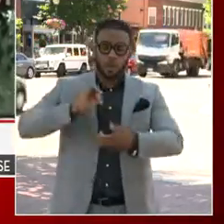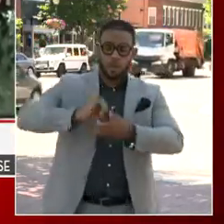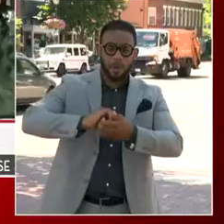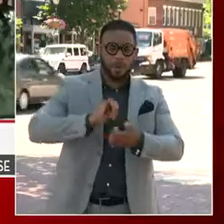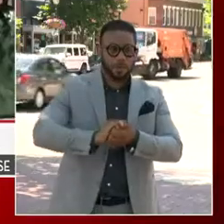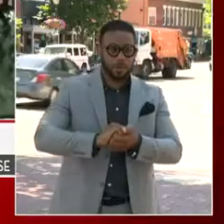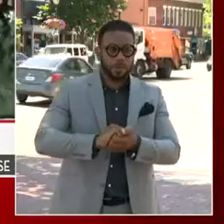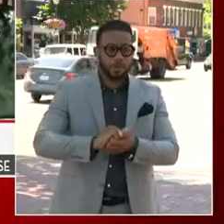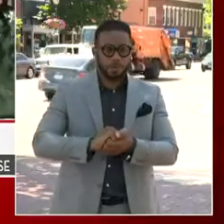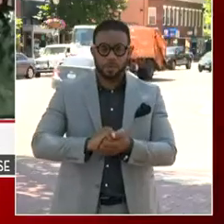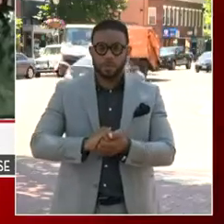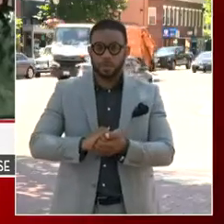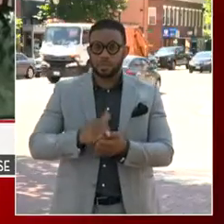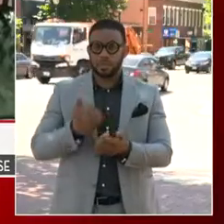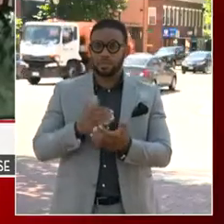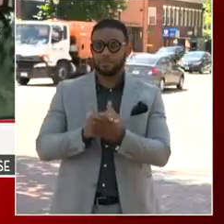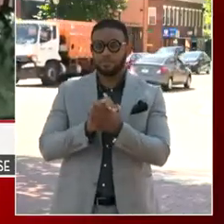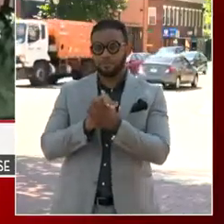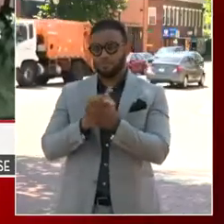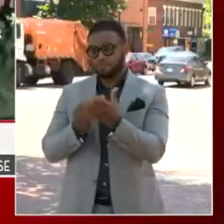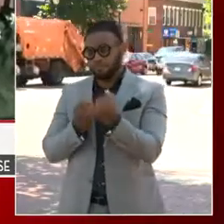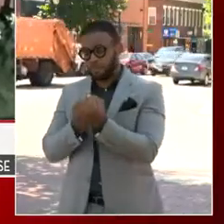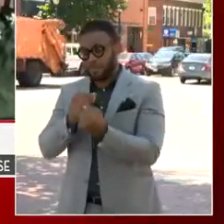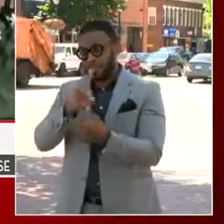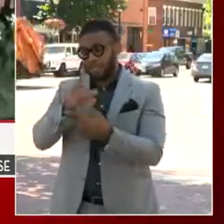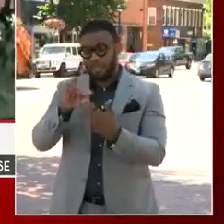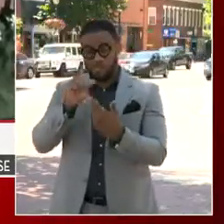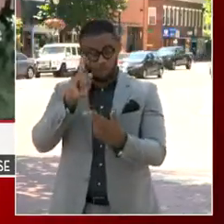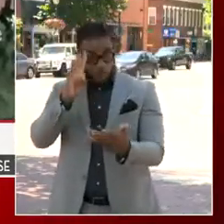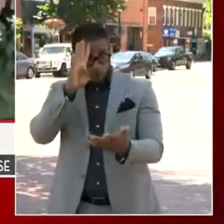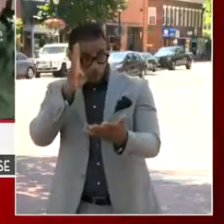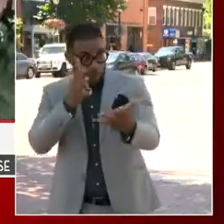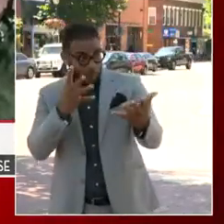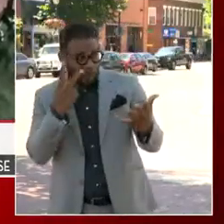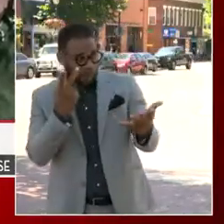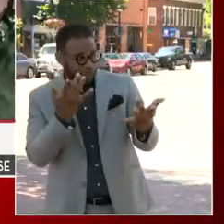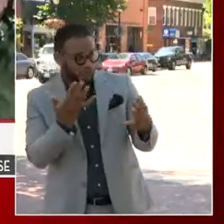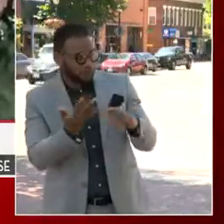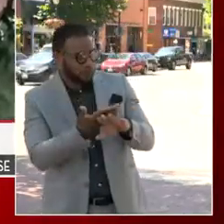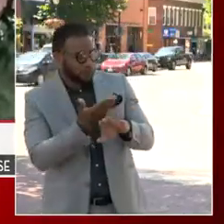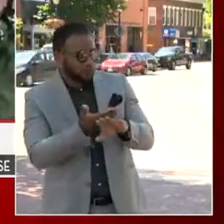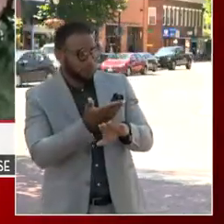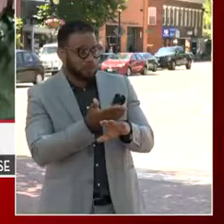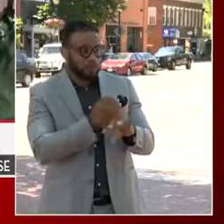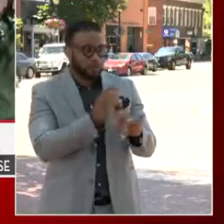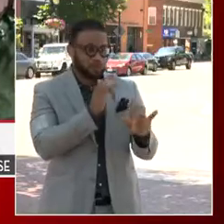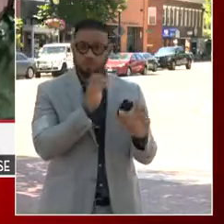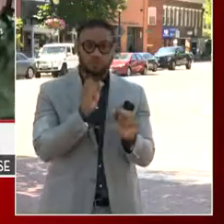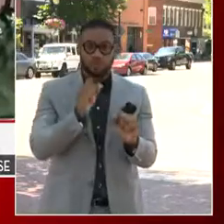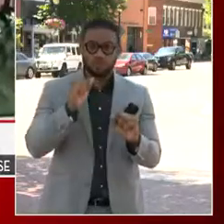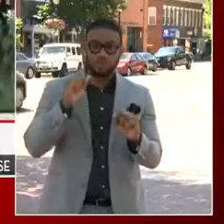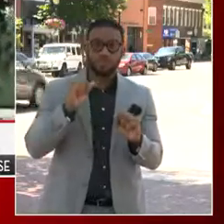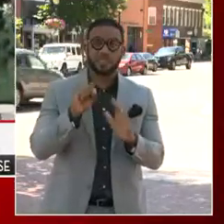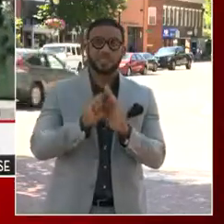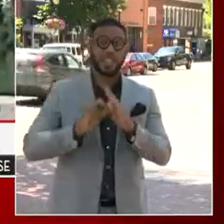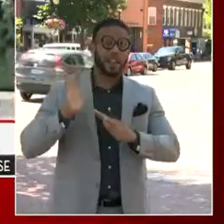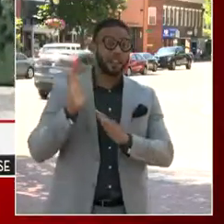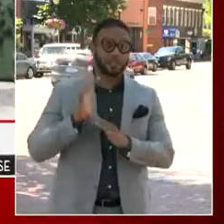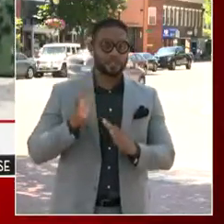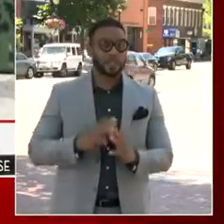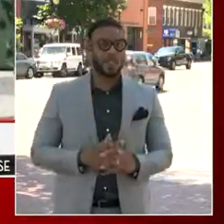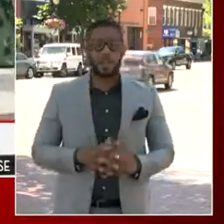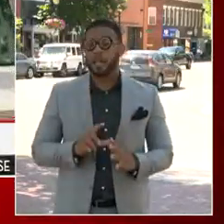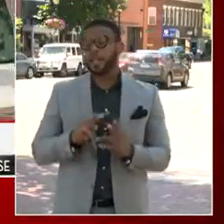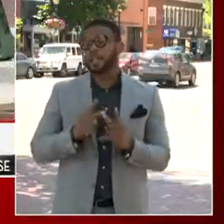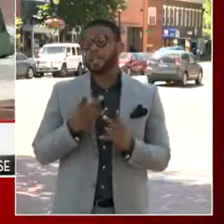partnership, and I commend DGS for the creativity that you can see here before you today. Second